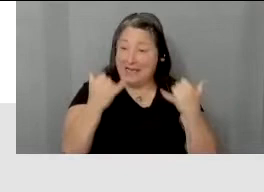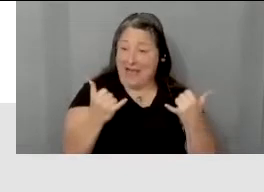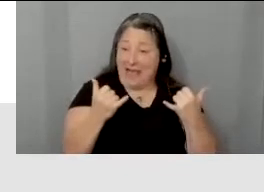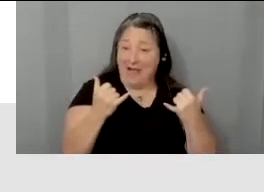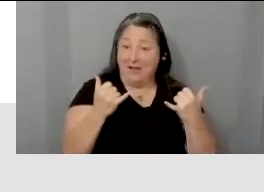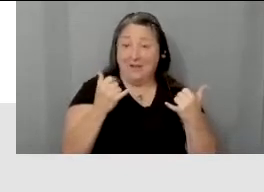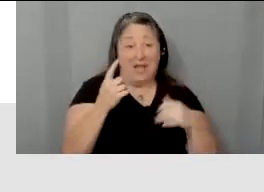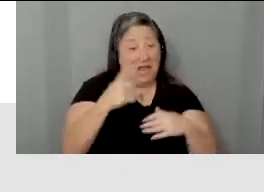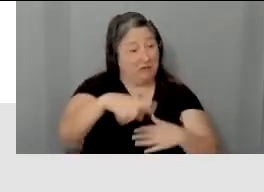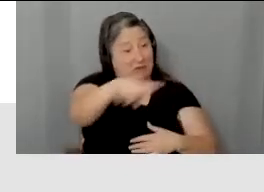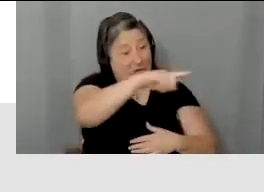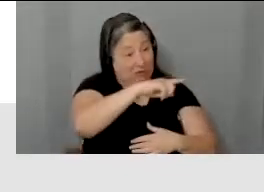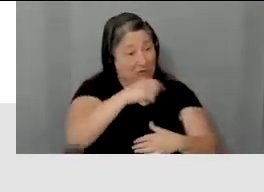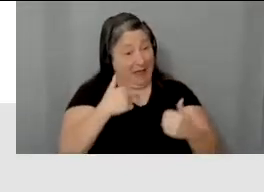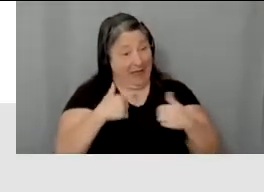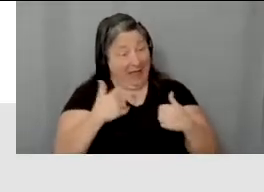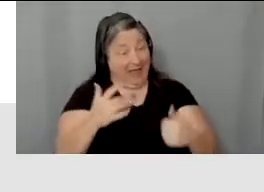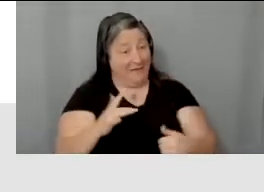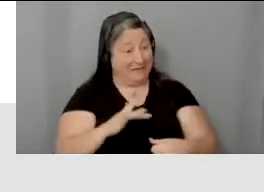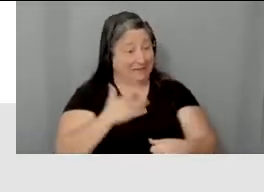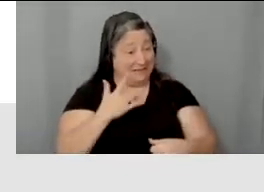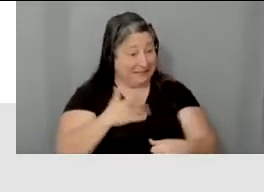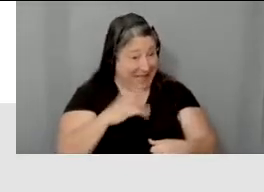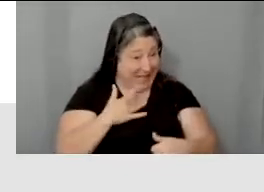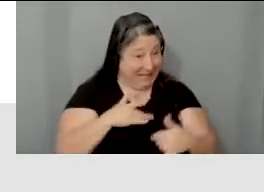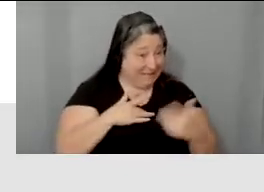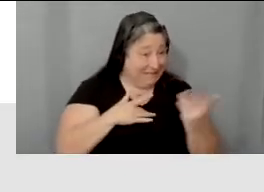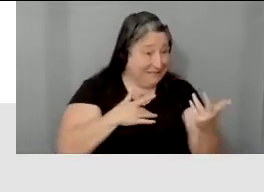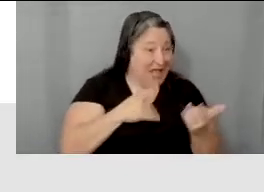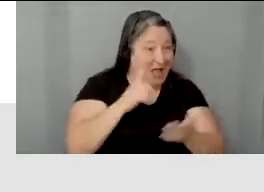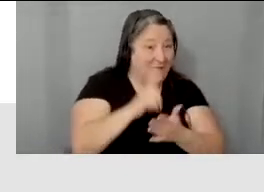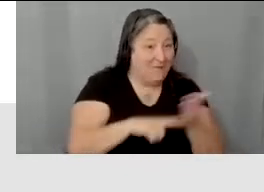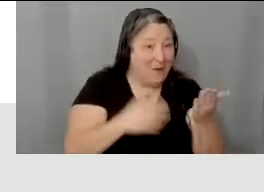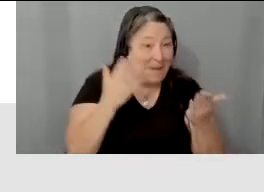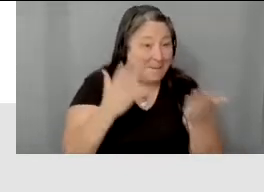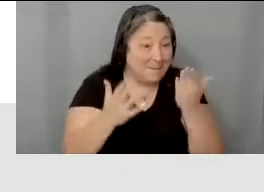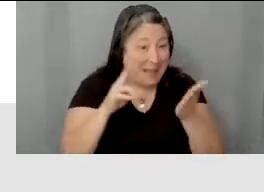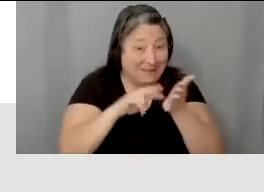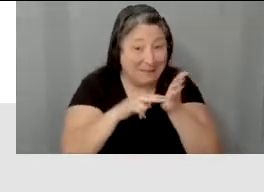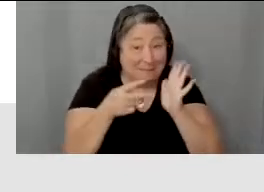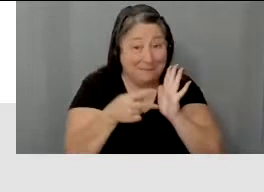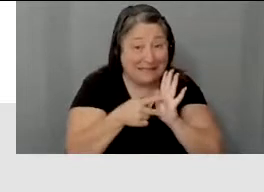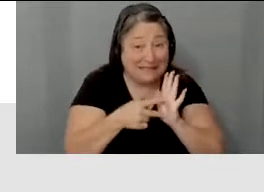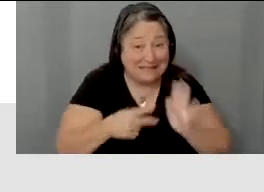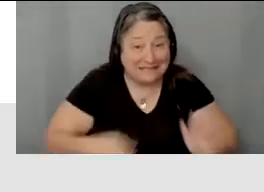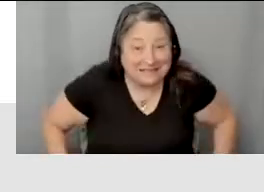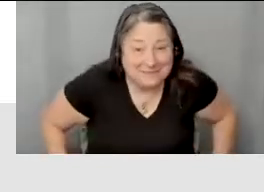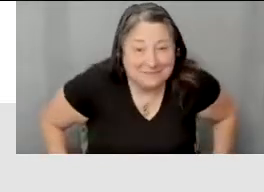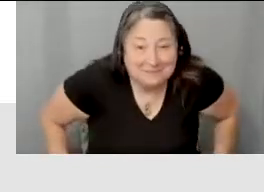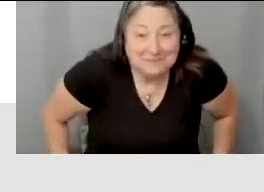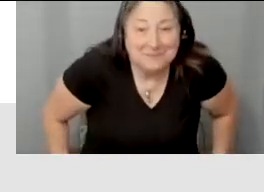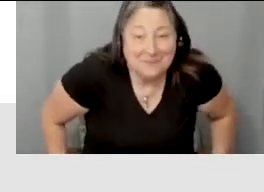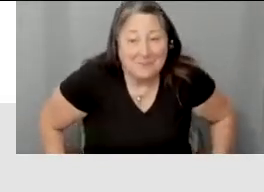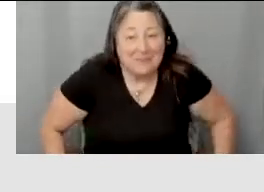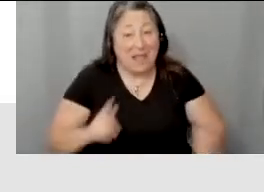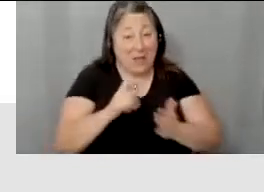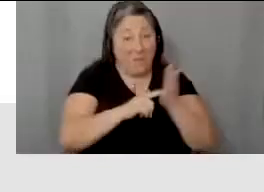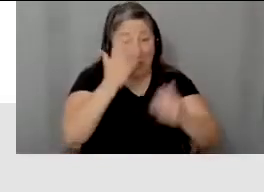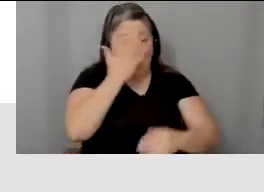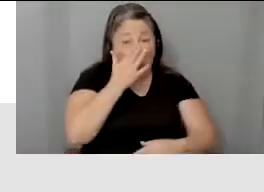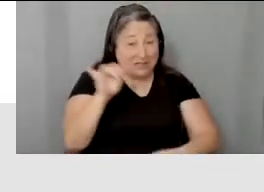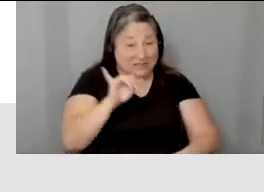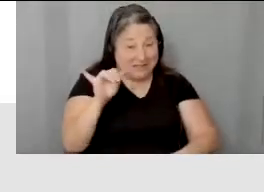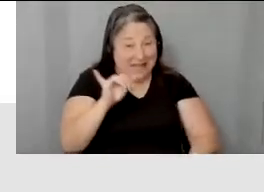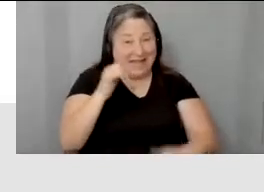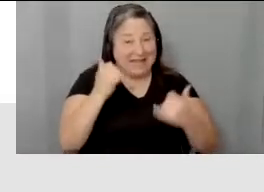a sense, our audience, of what it might mean and what the industry looks like, Sarah is now going to come and